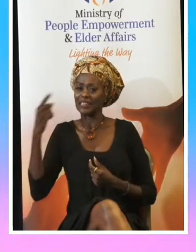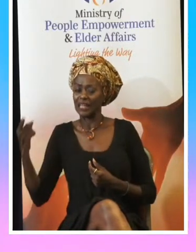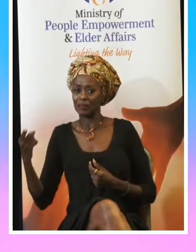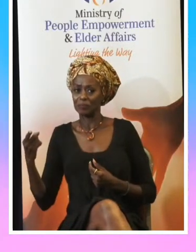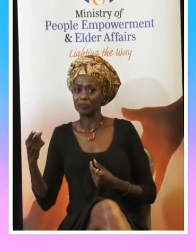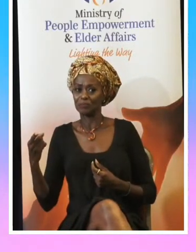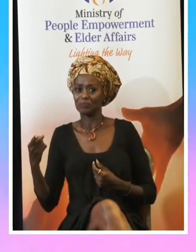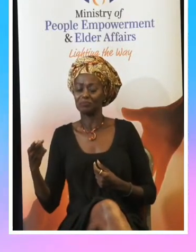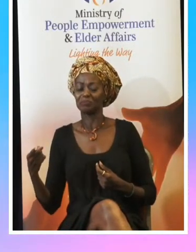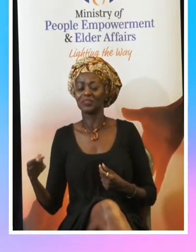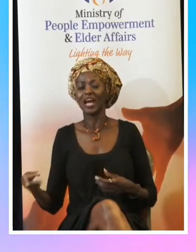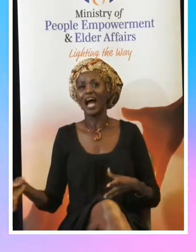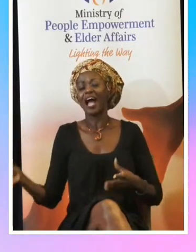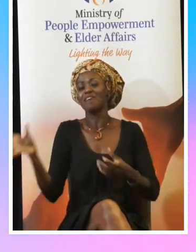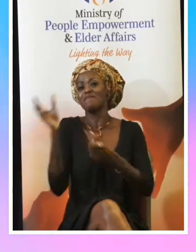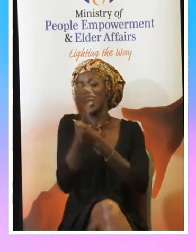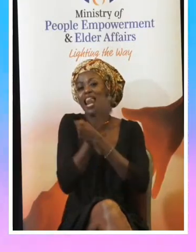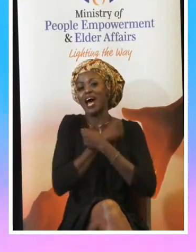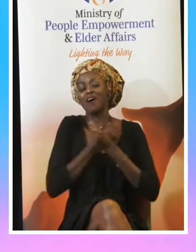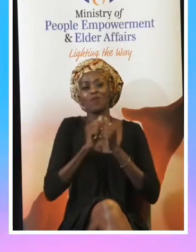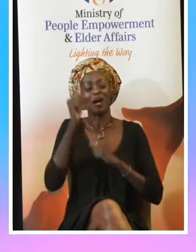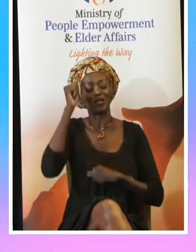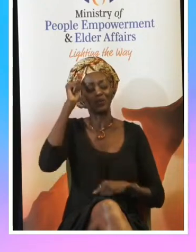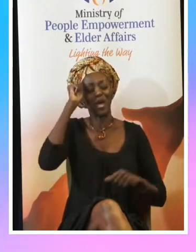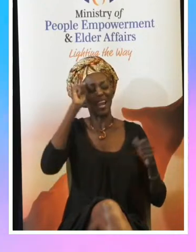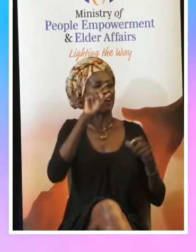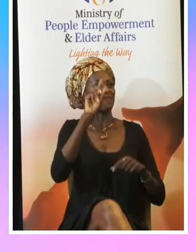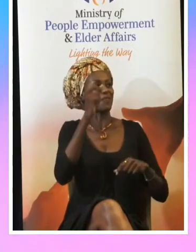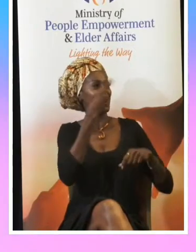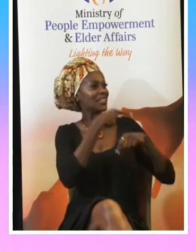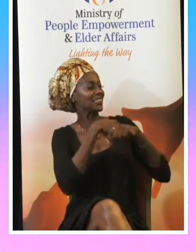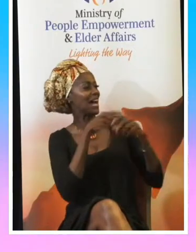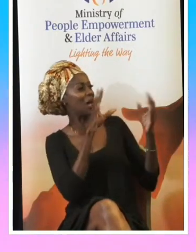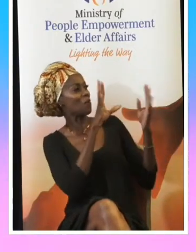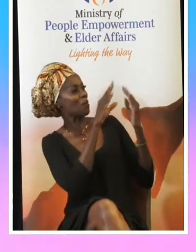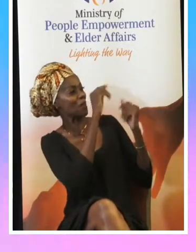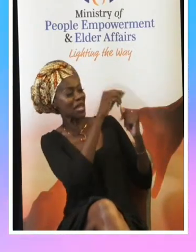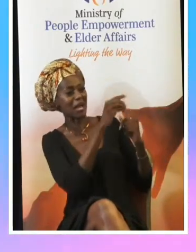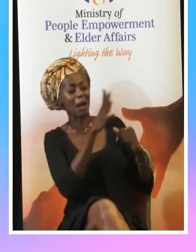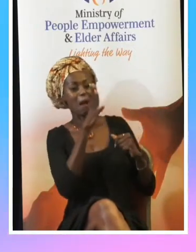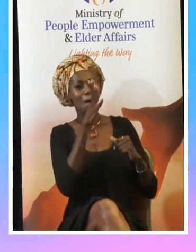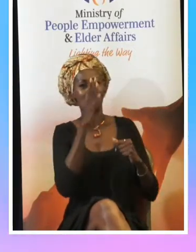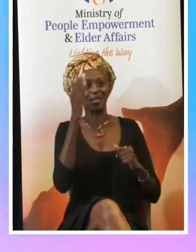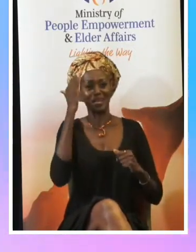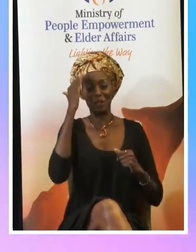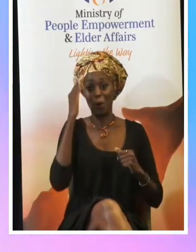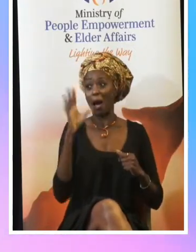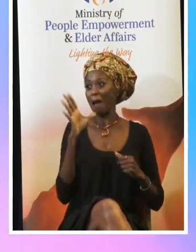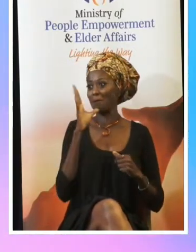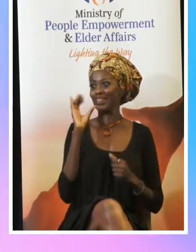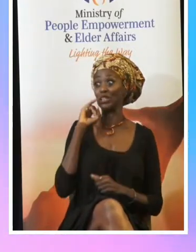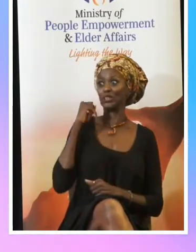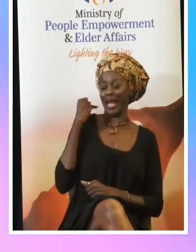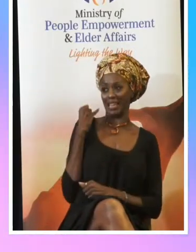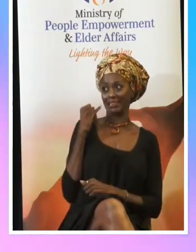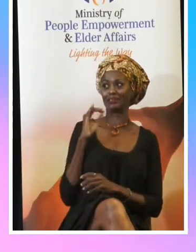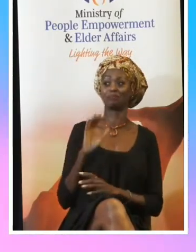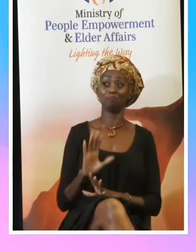in love with Andrew from the first time I met him. And his mother knows that, and she's a bit jealous. But